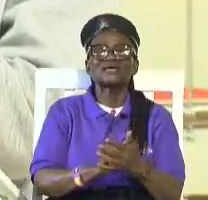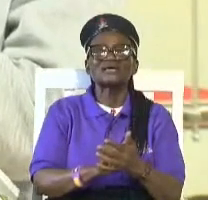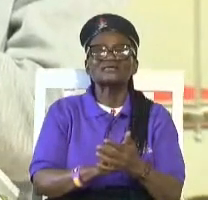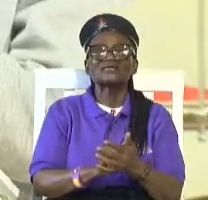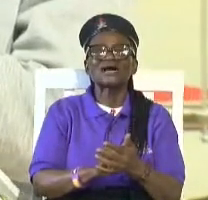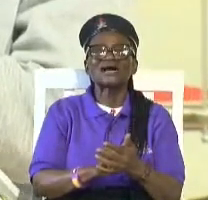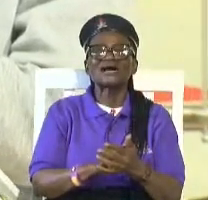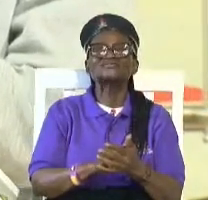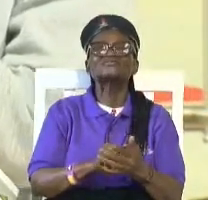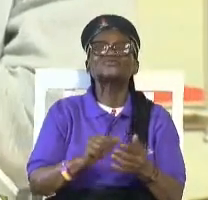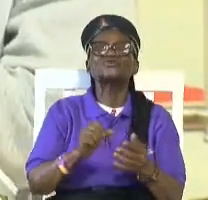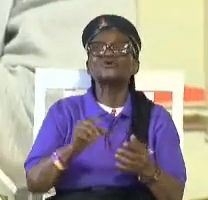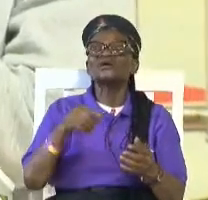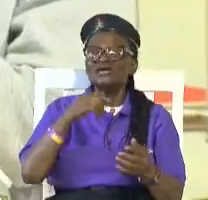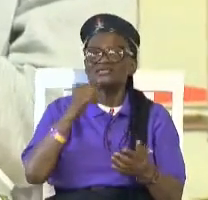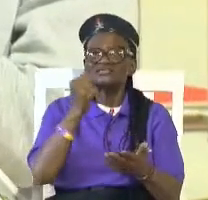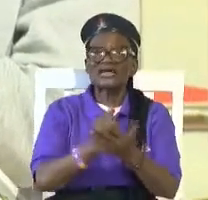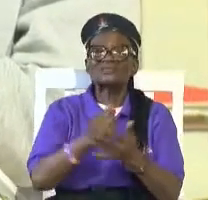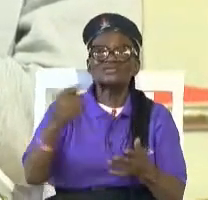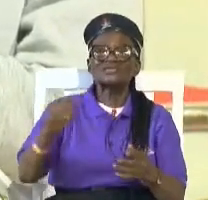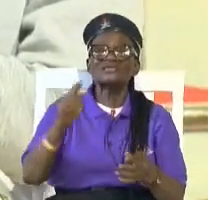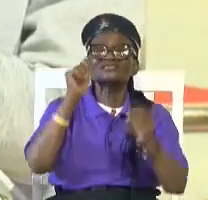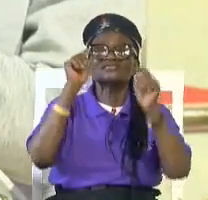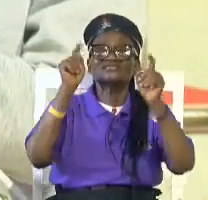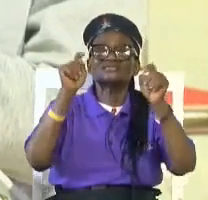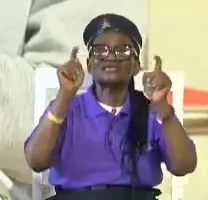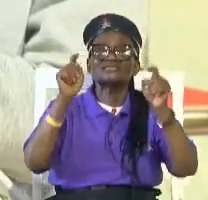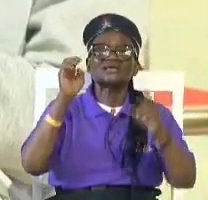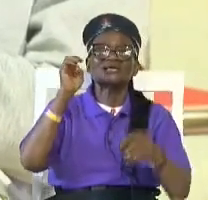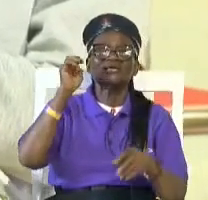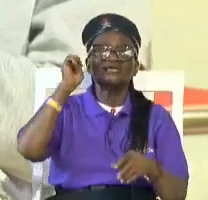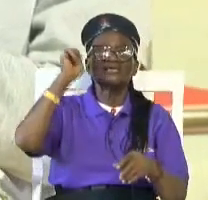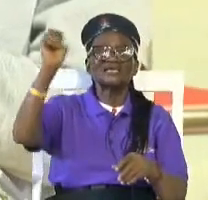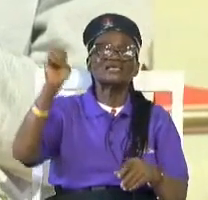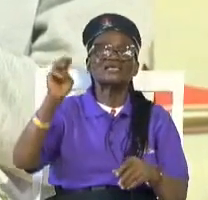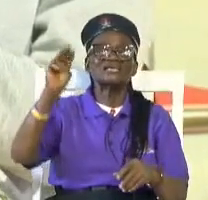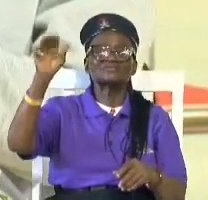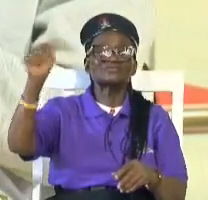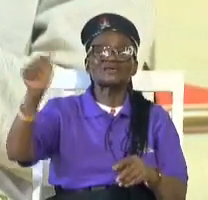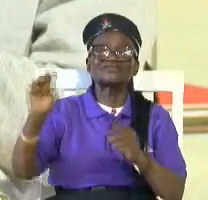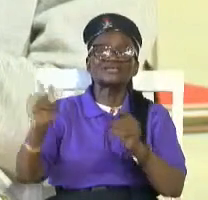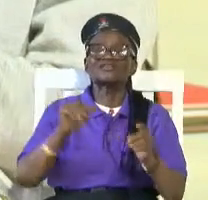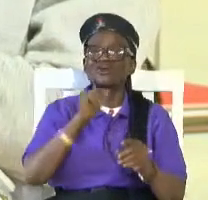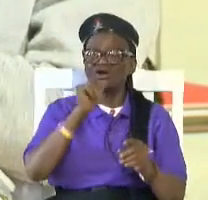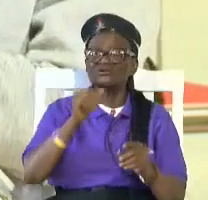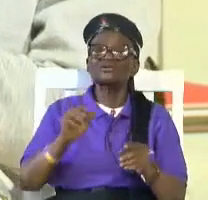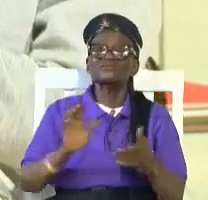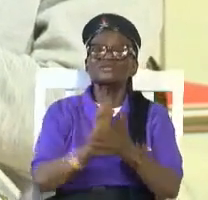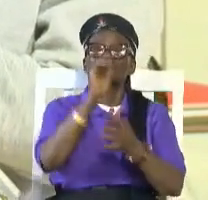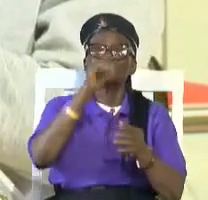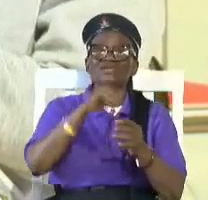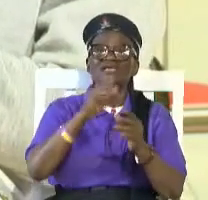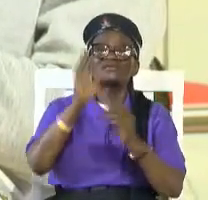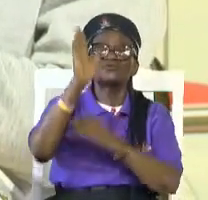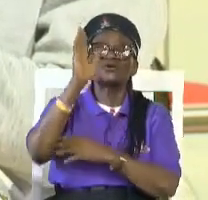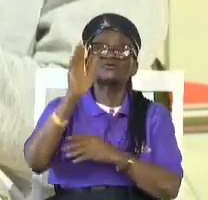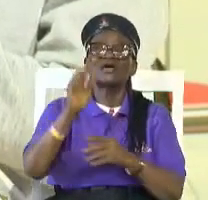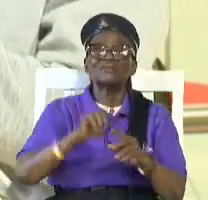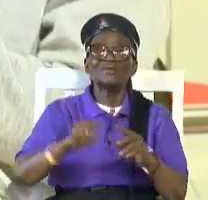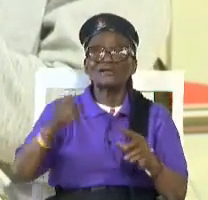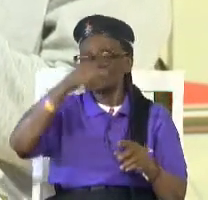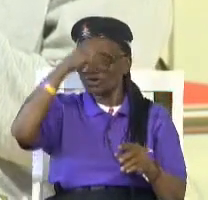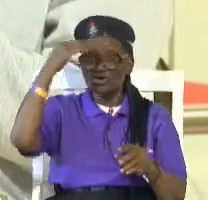that confirmed the test, he as a person does not believe in God again. But as a result of our case, he began to believe in